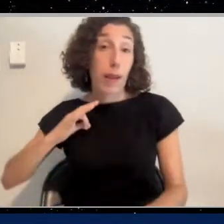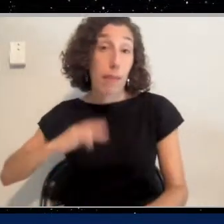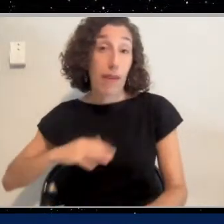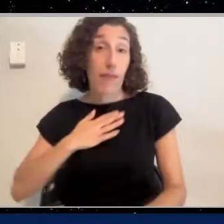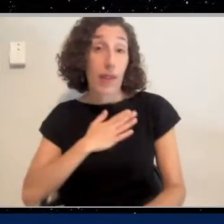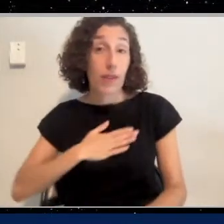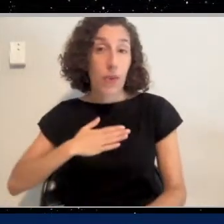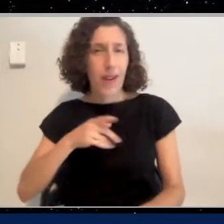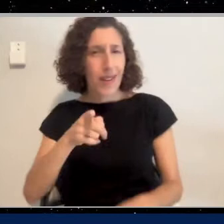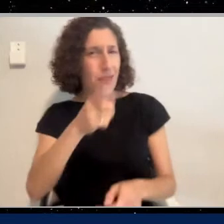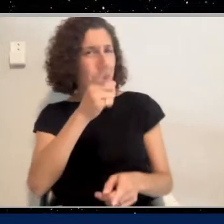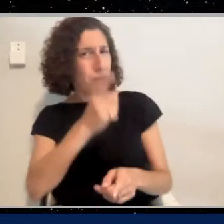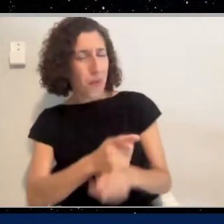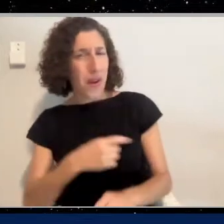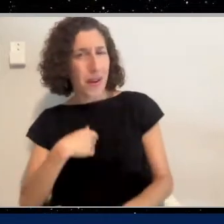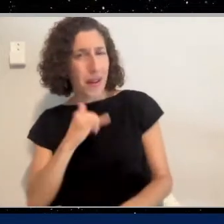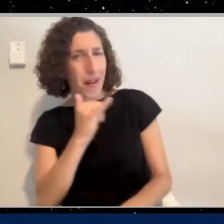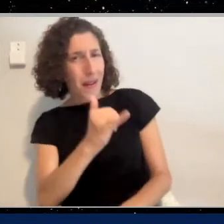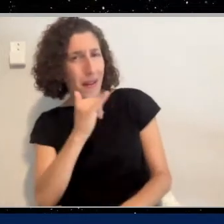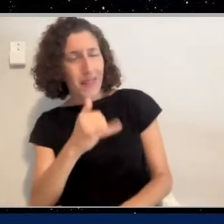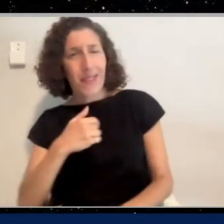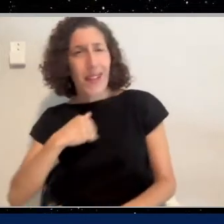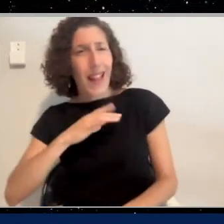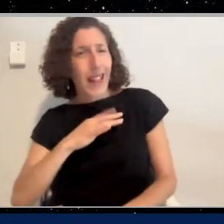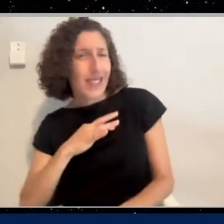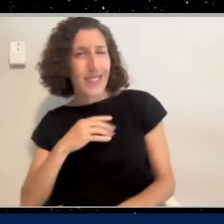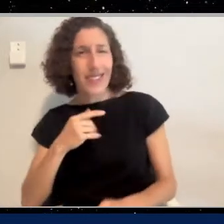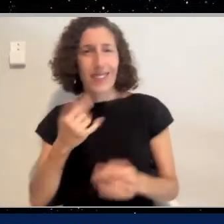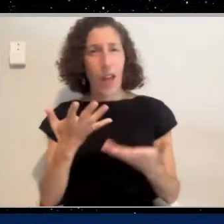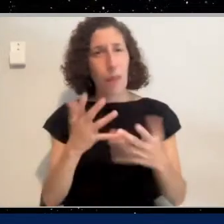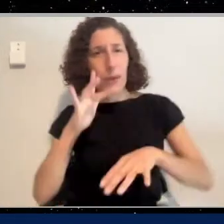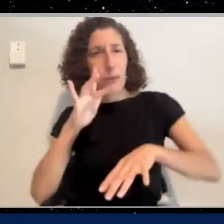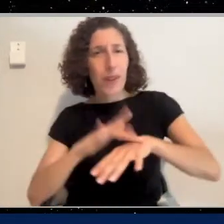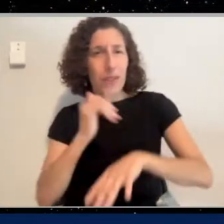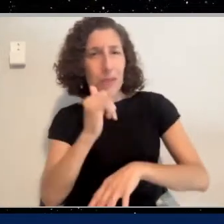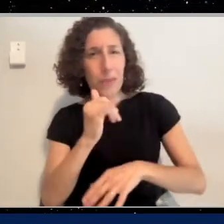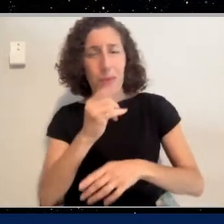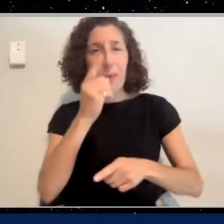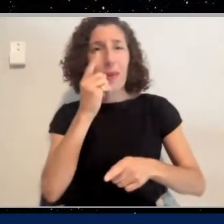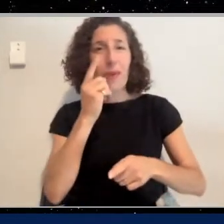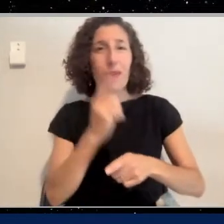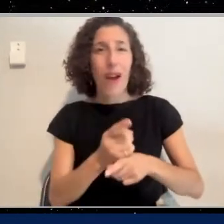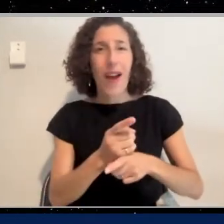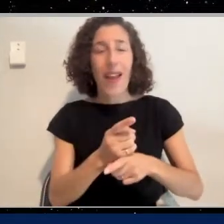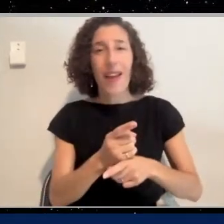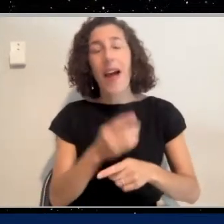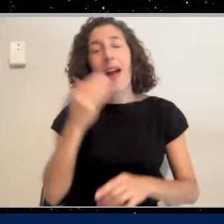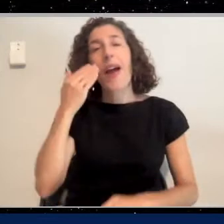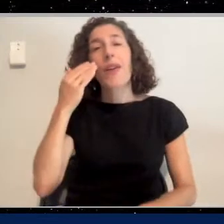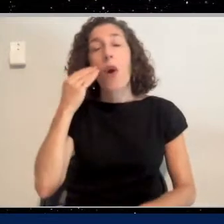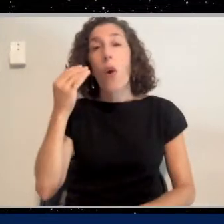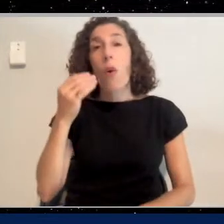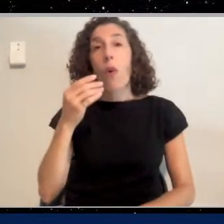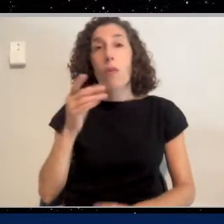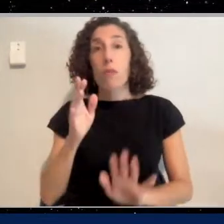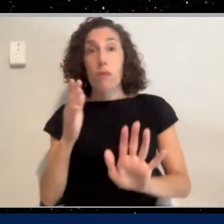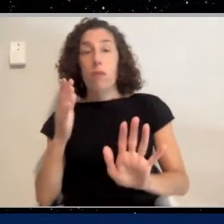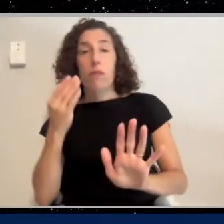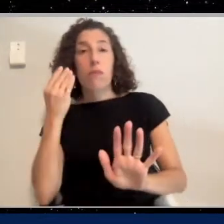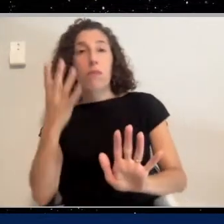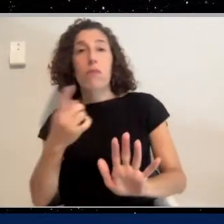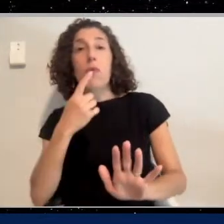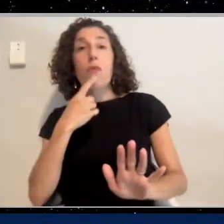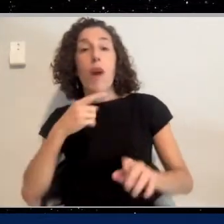was like, geez, I sort of want to touch the stuff from behind the exhibit. Like, you can't like reach over the red rope or anything like that. Don't do that if you go to the museum.